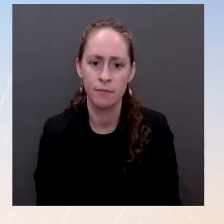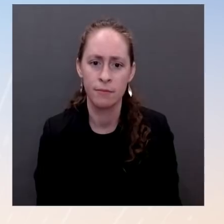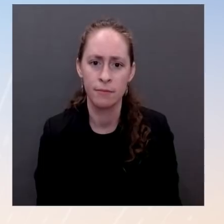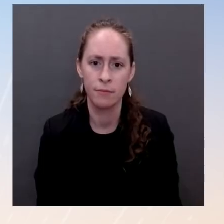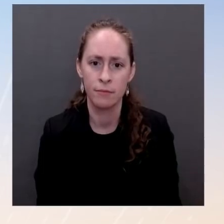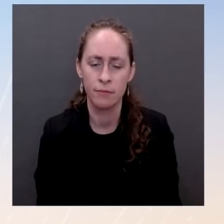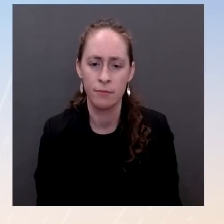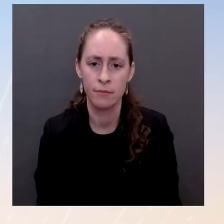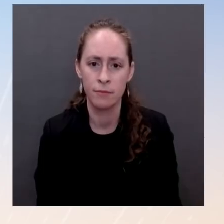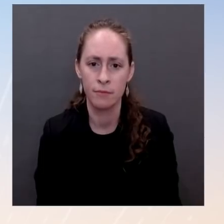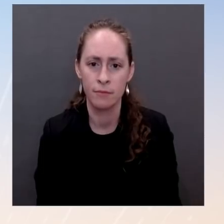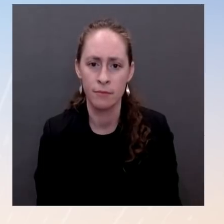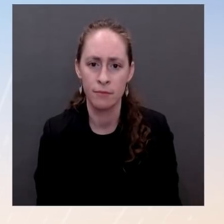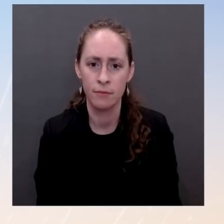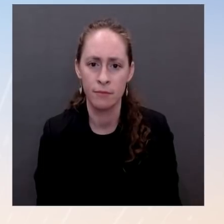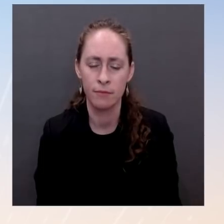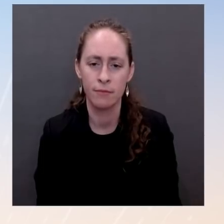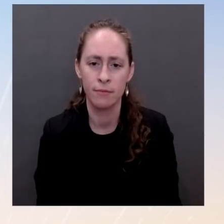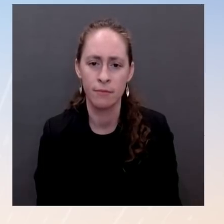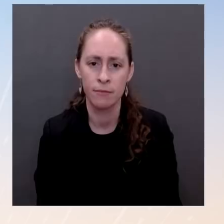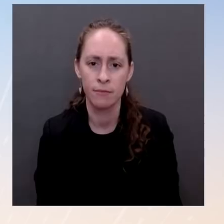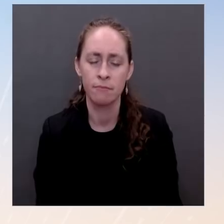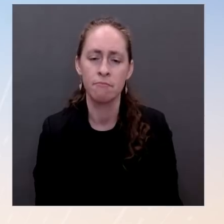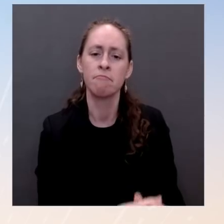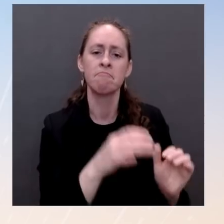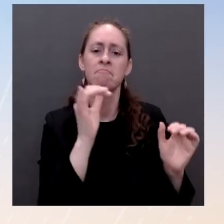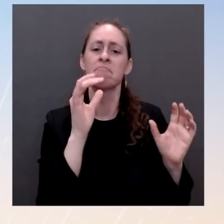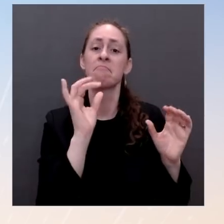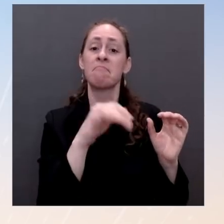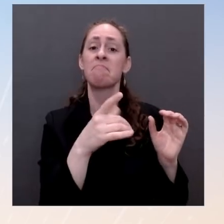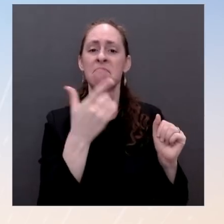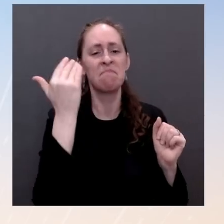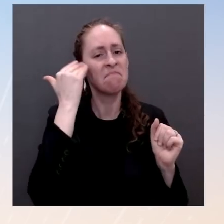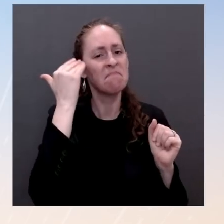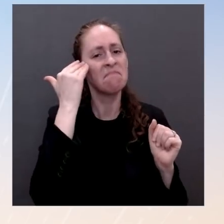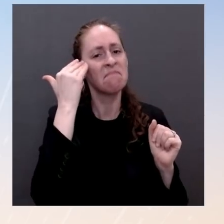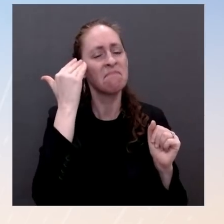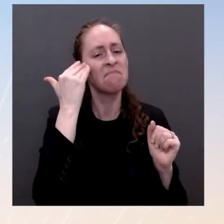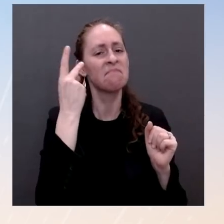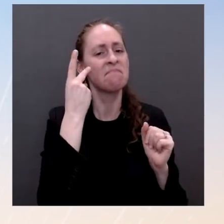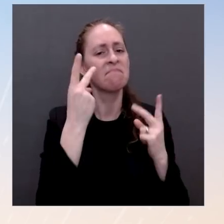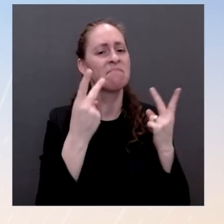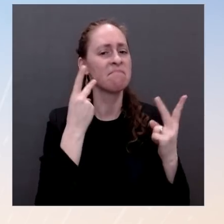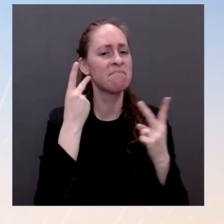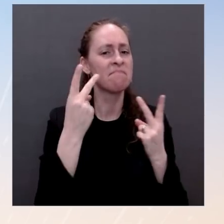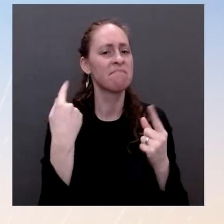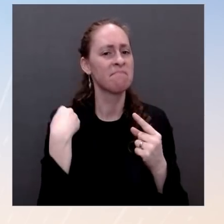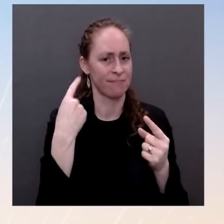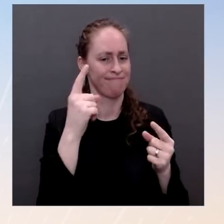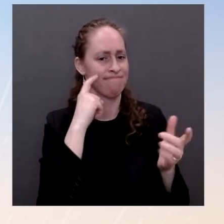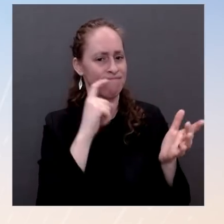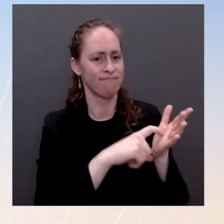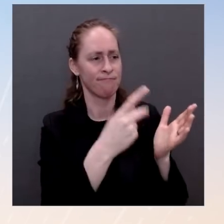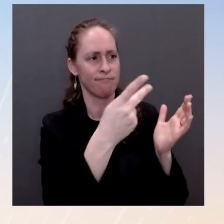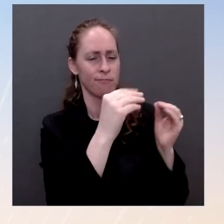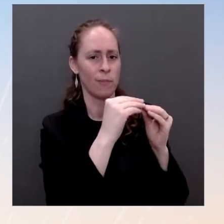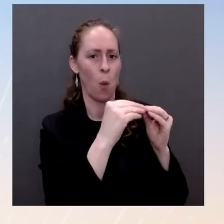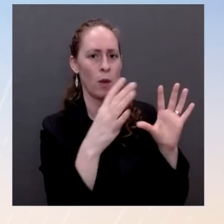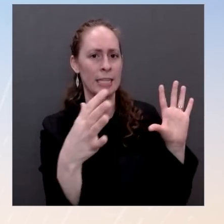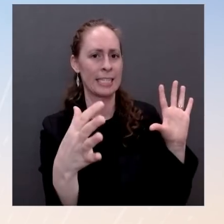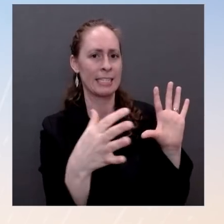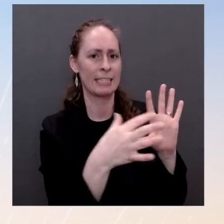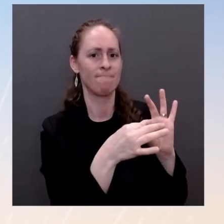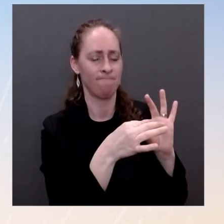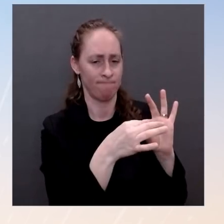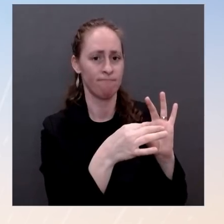which is to move closer together. We know, and we've said before, but China's not in a position to compensate Russia for their economic losses, and we